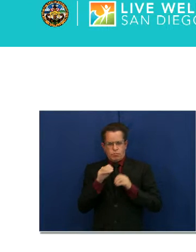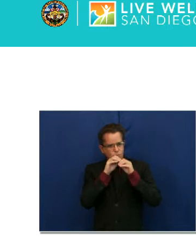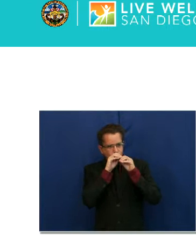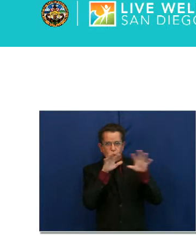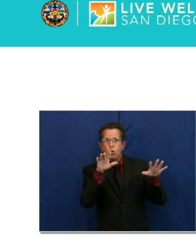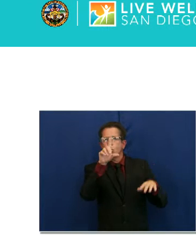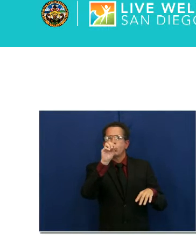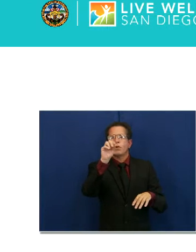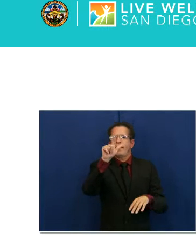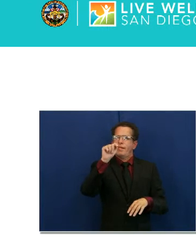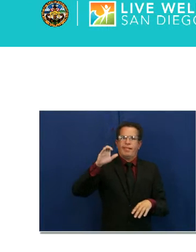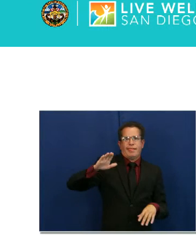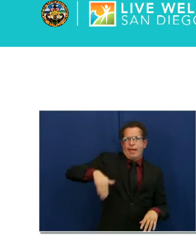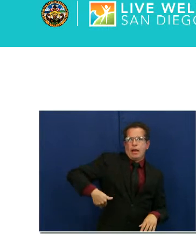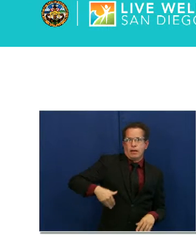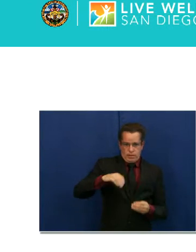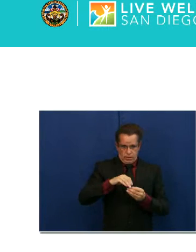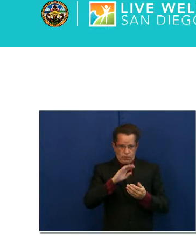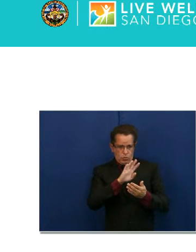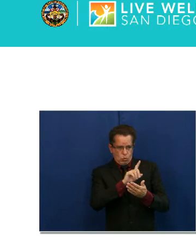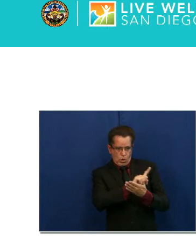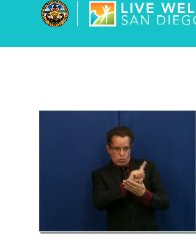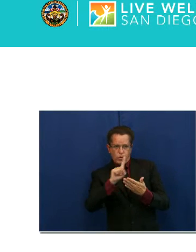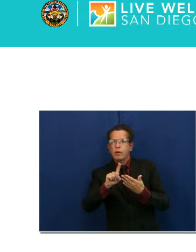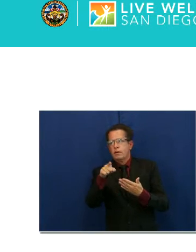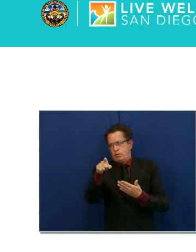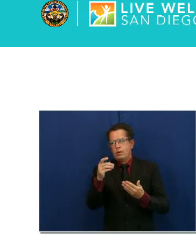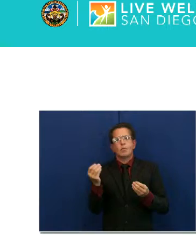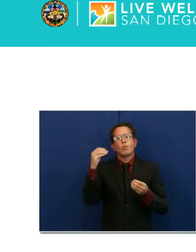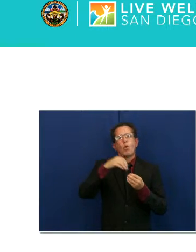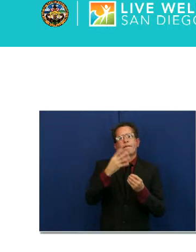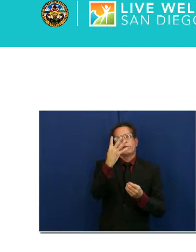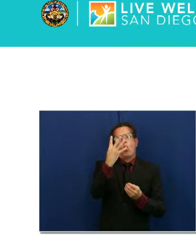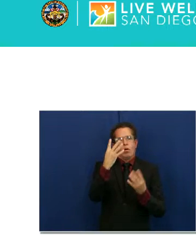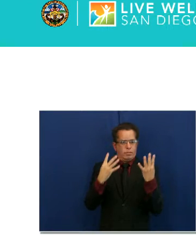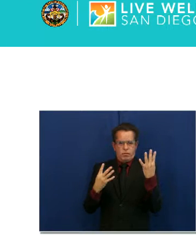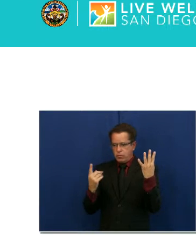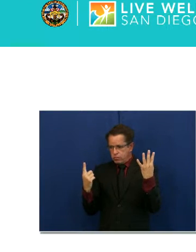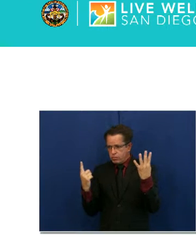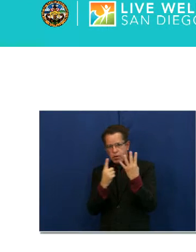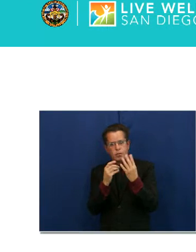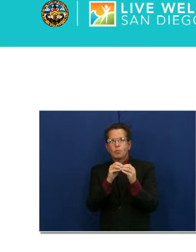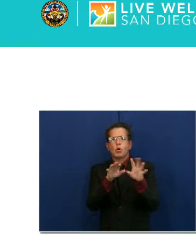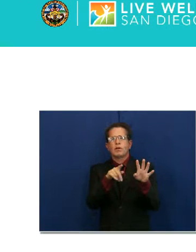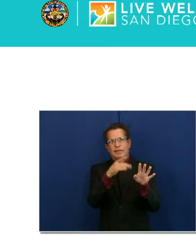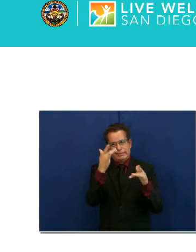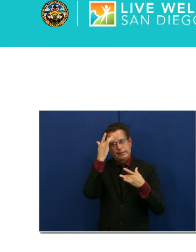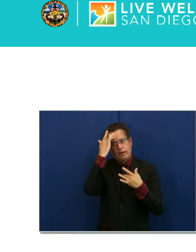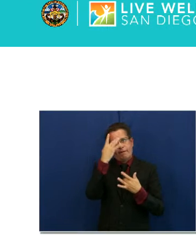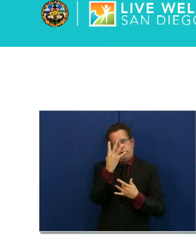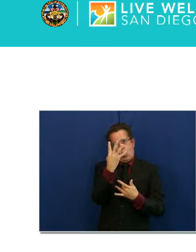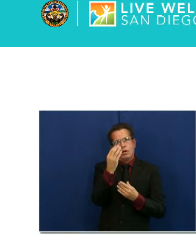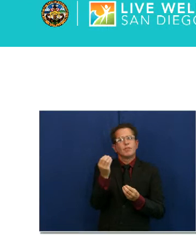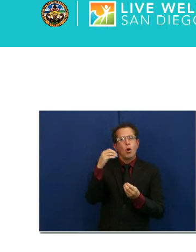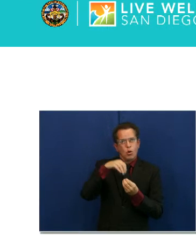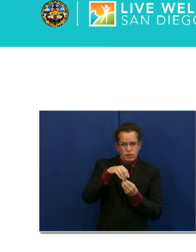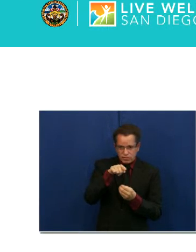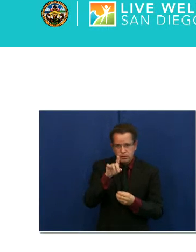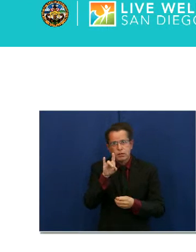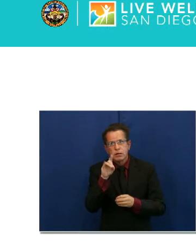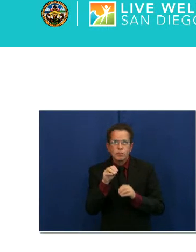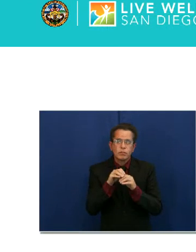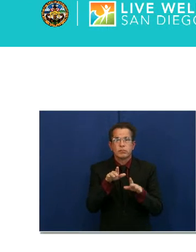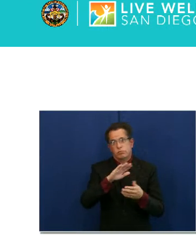a week's time, 4 additional persons from 3 of the households who attended this Thanksgiving